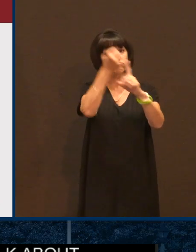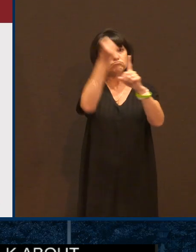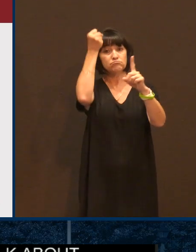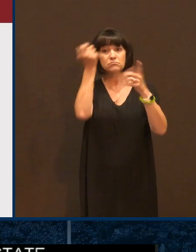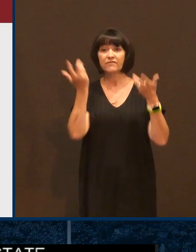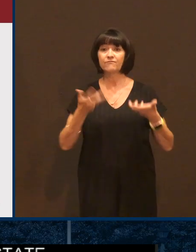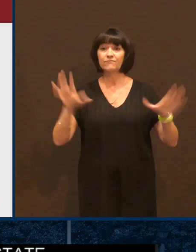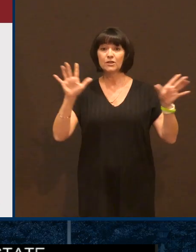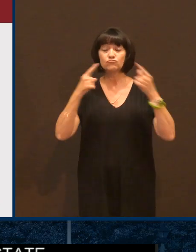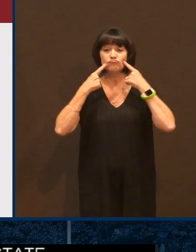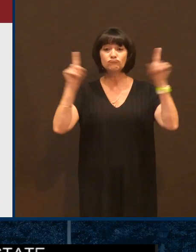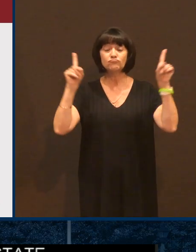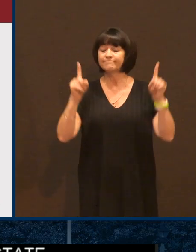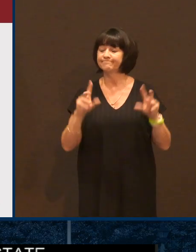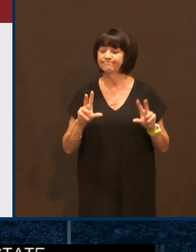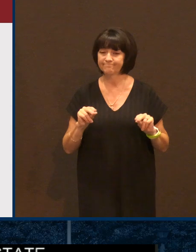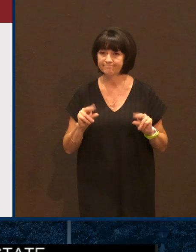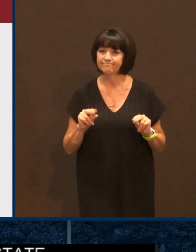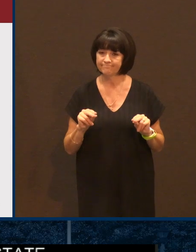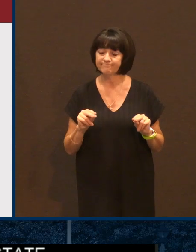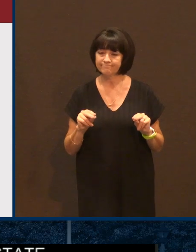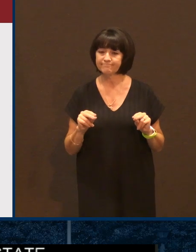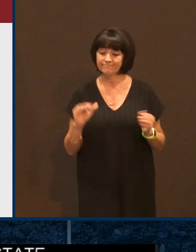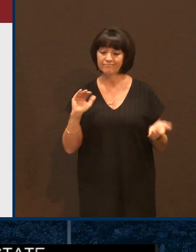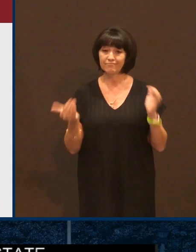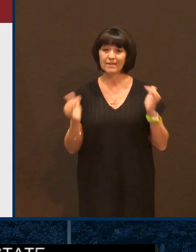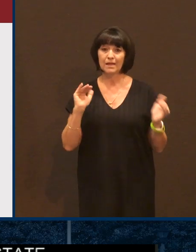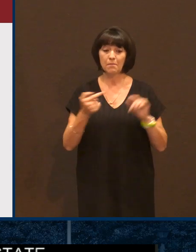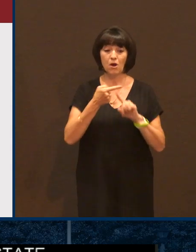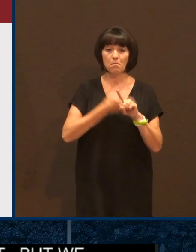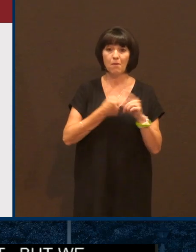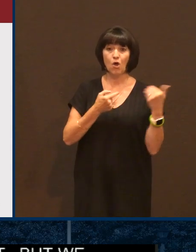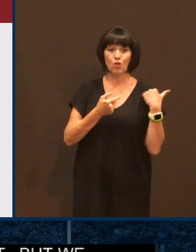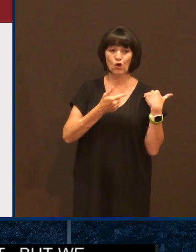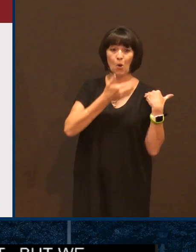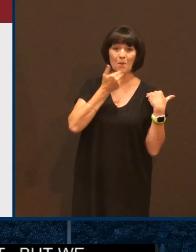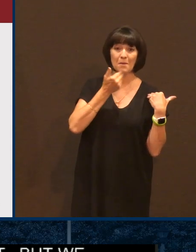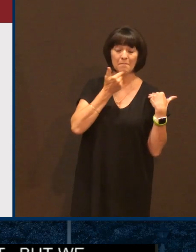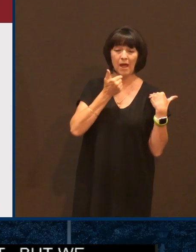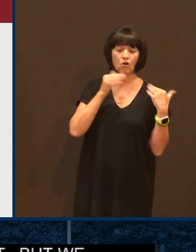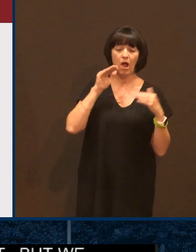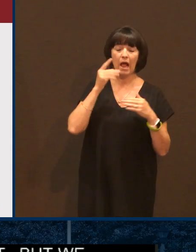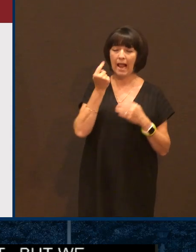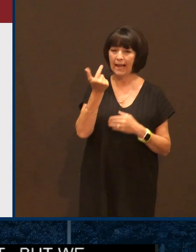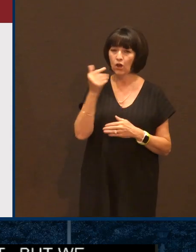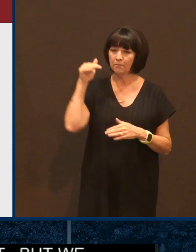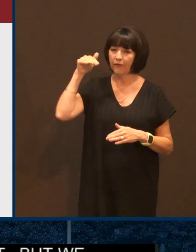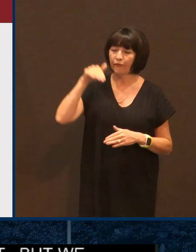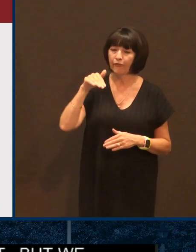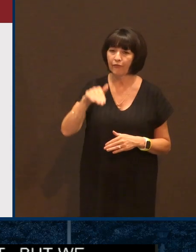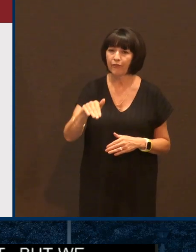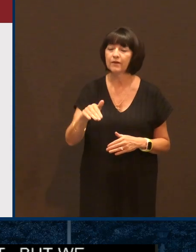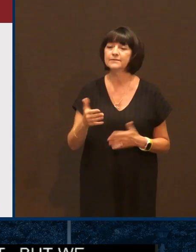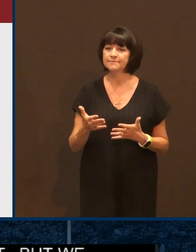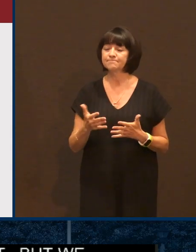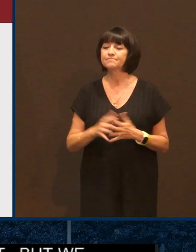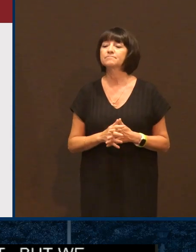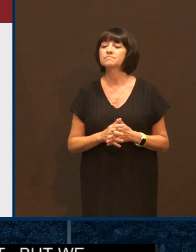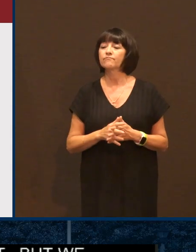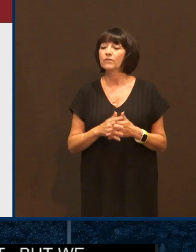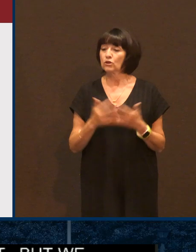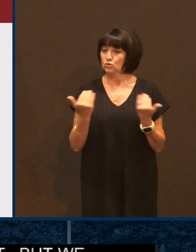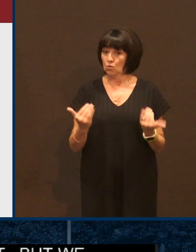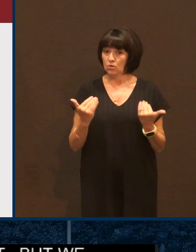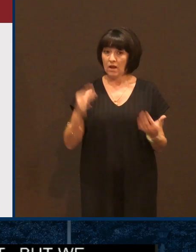ago, and we'll show that as we move through the slides. So we're almost to 13,000 positive total cases across our